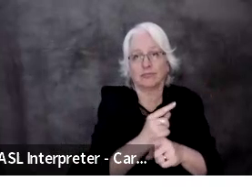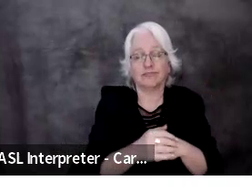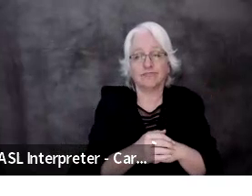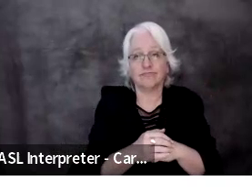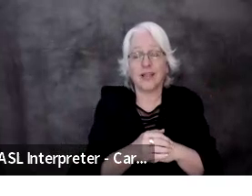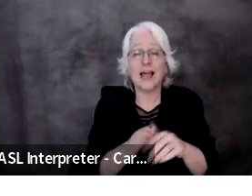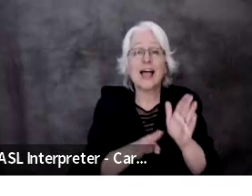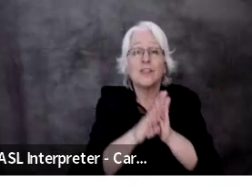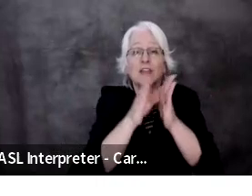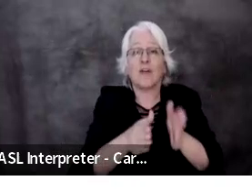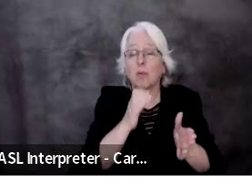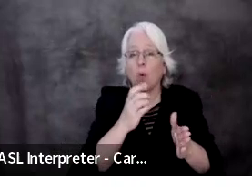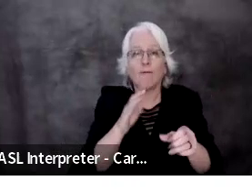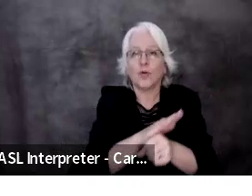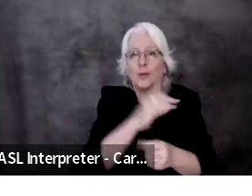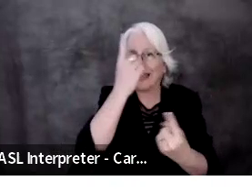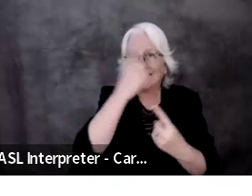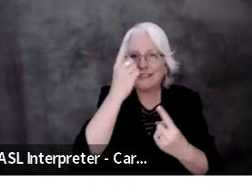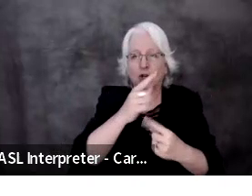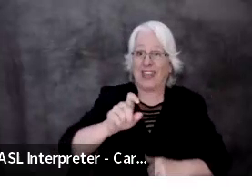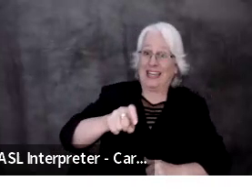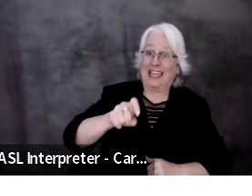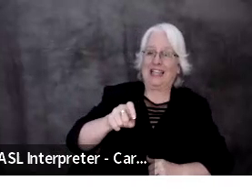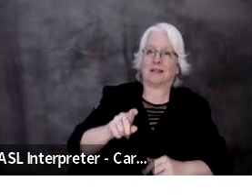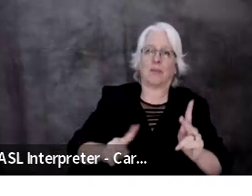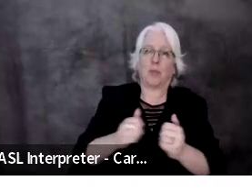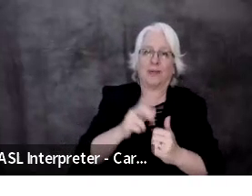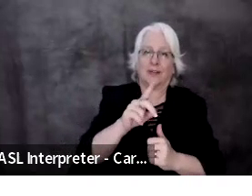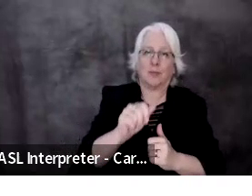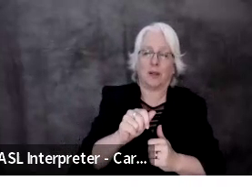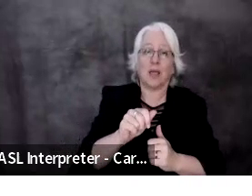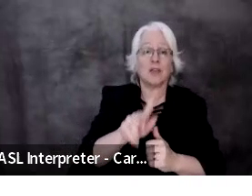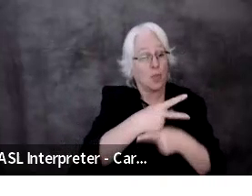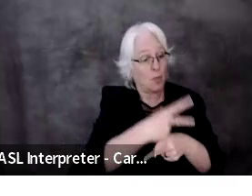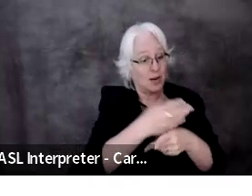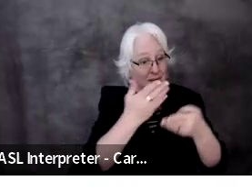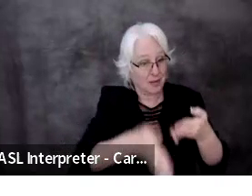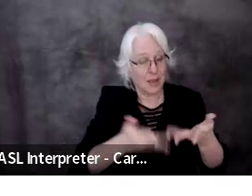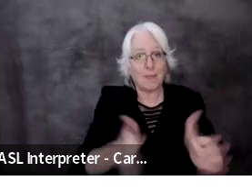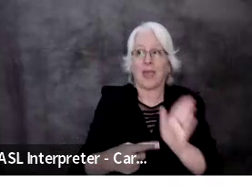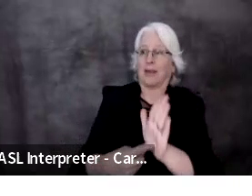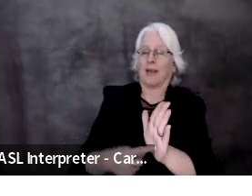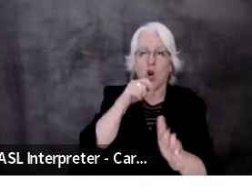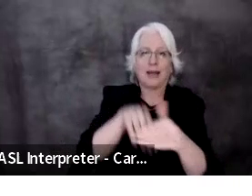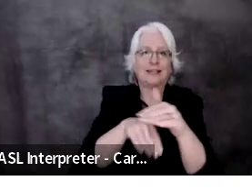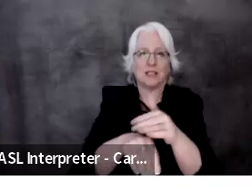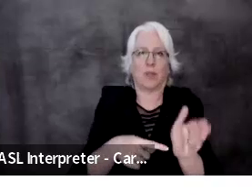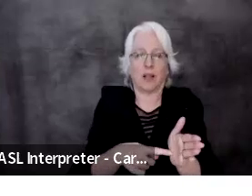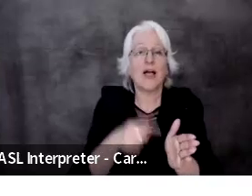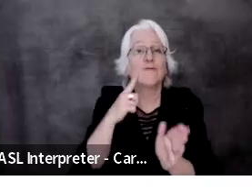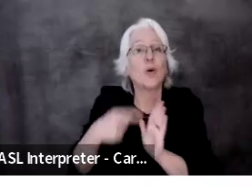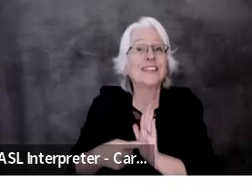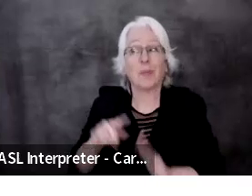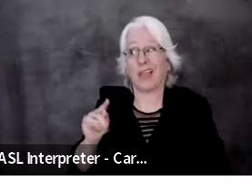fully consider the needs of people with disabilities, leading to products that are inaccessible. For instance, as Theo